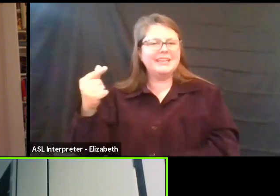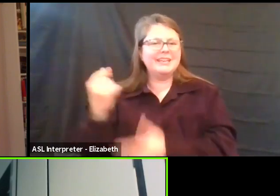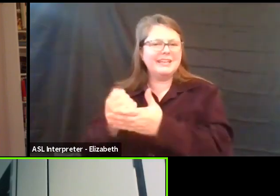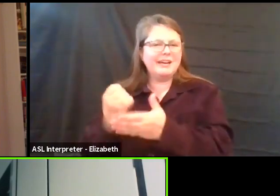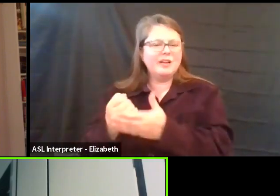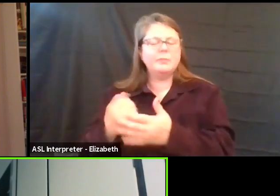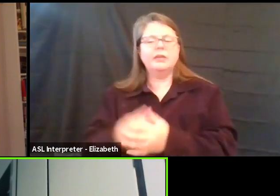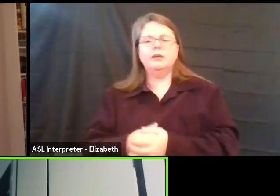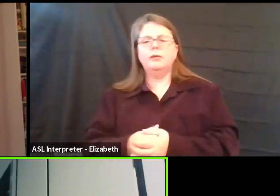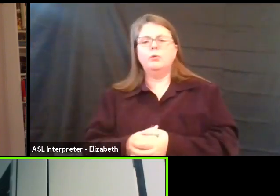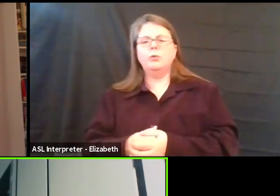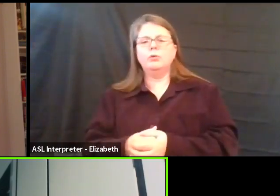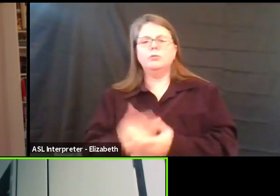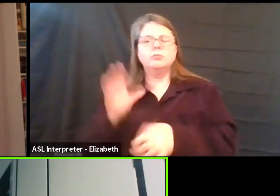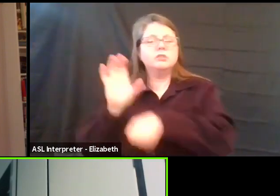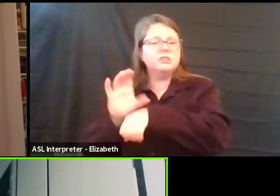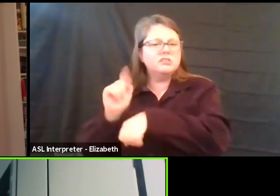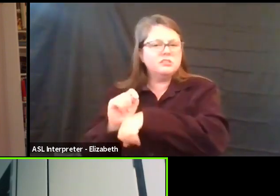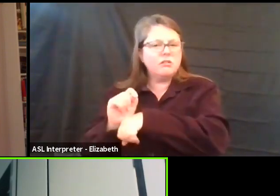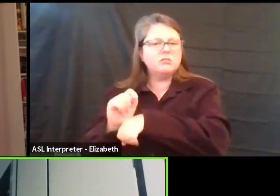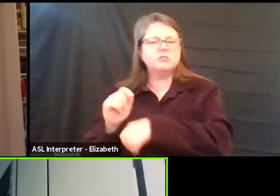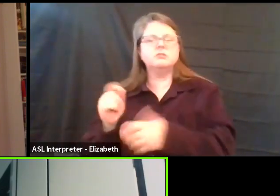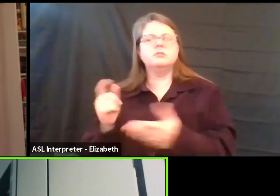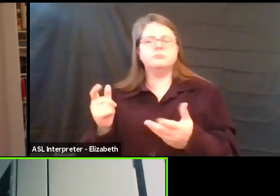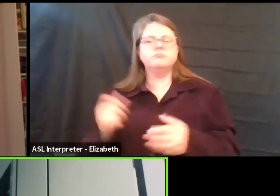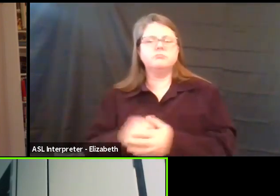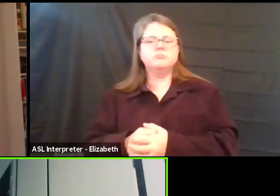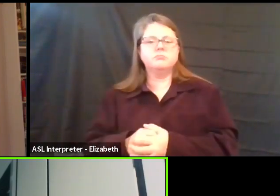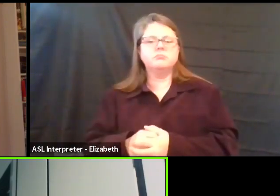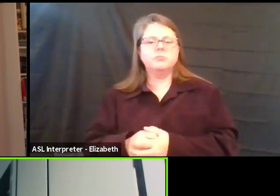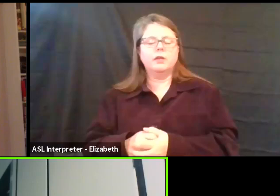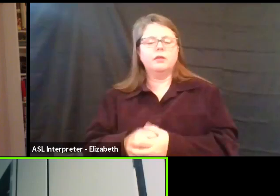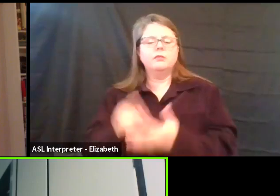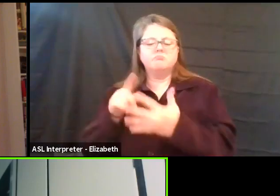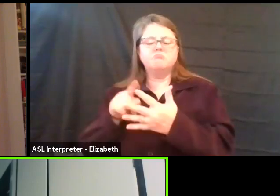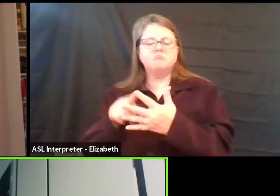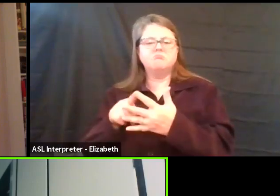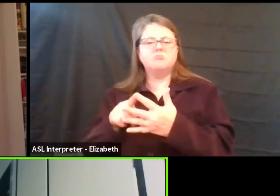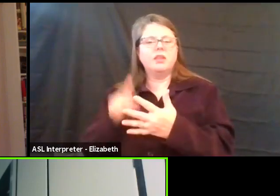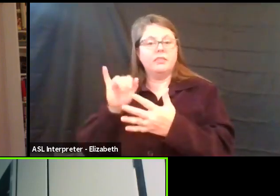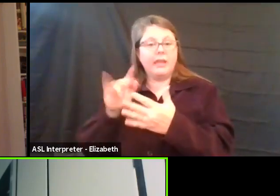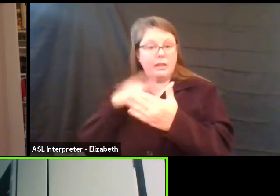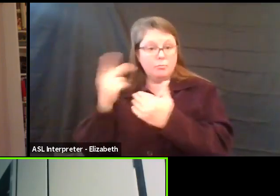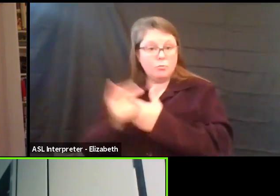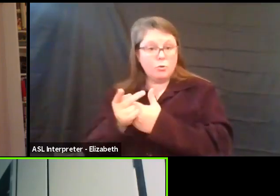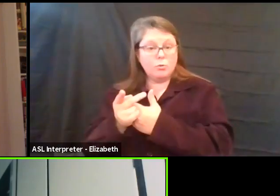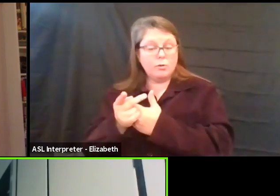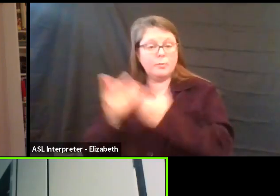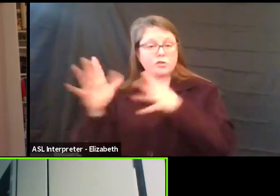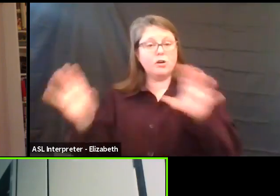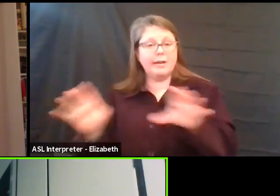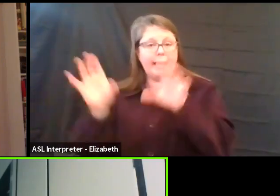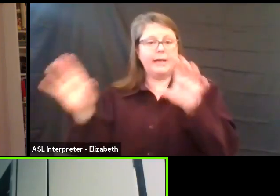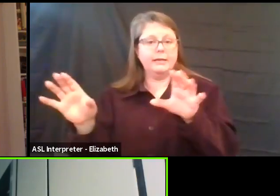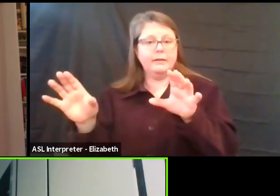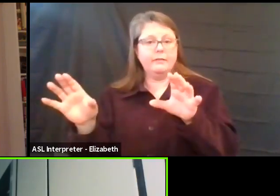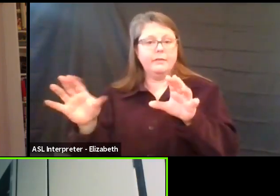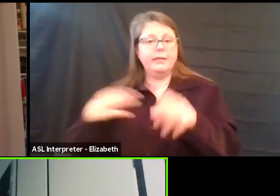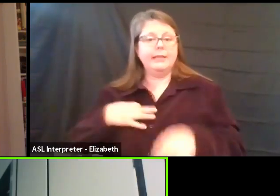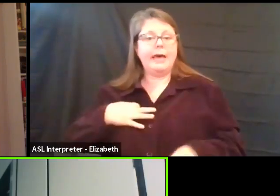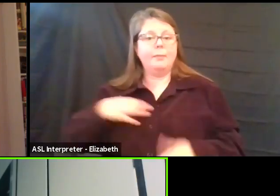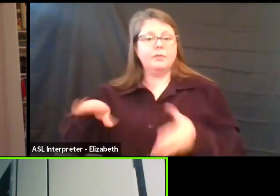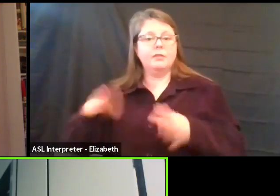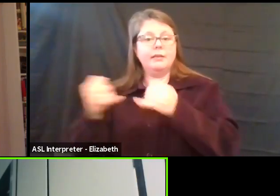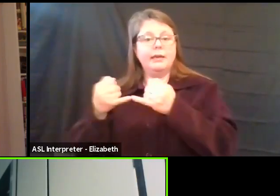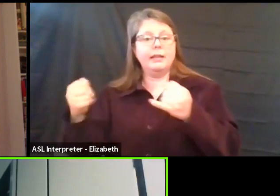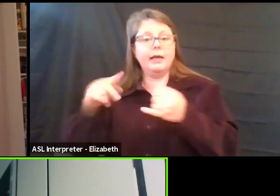thing. And that program is actually already active. The application deadline is October